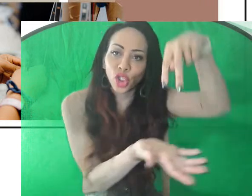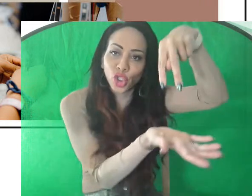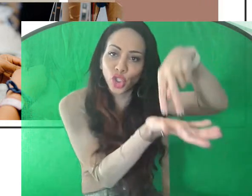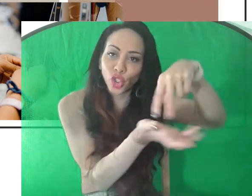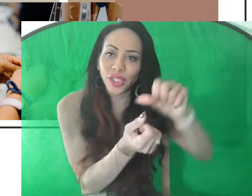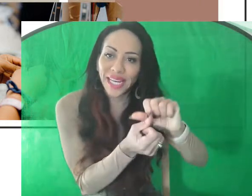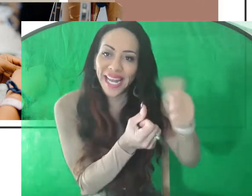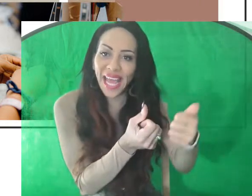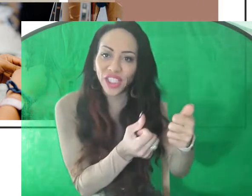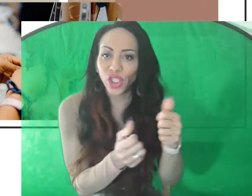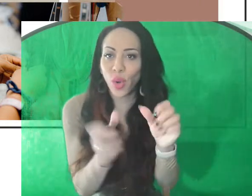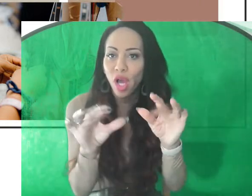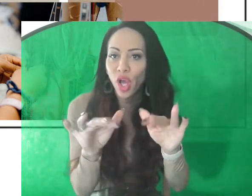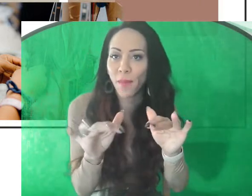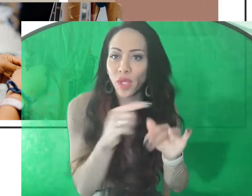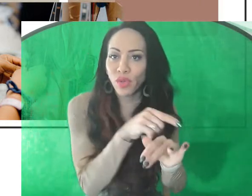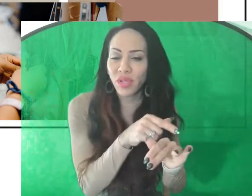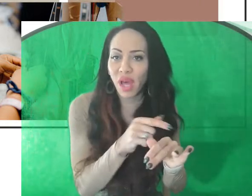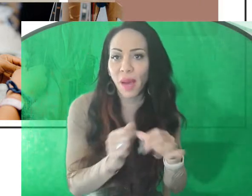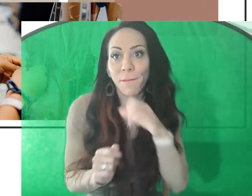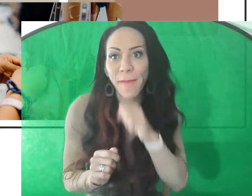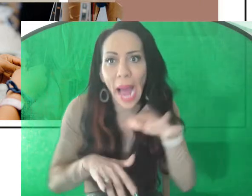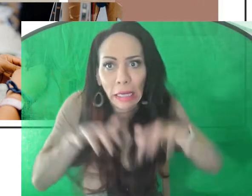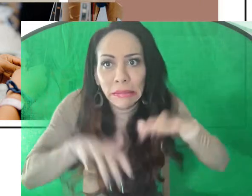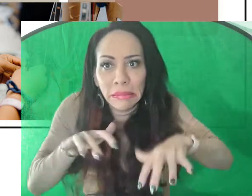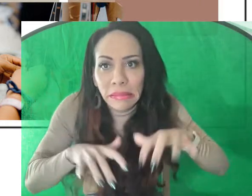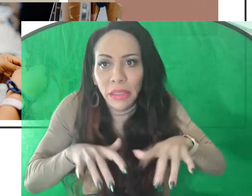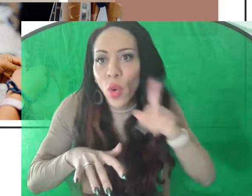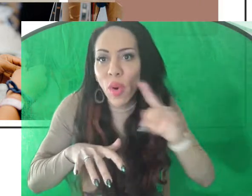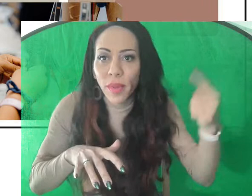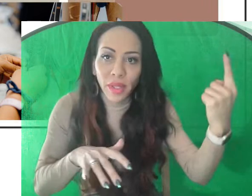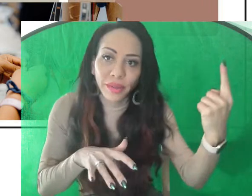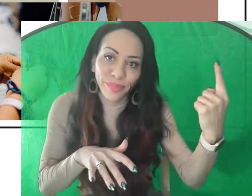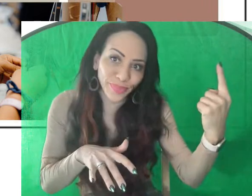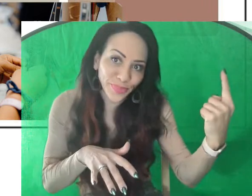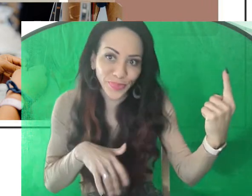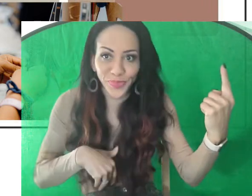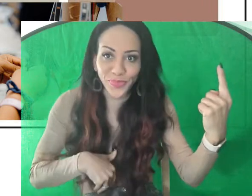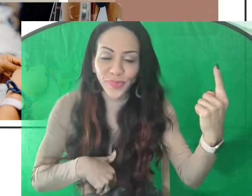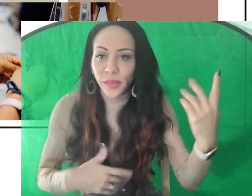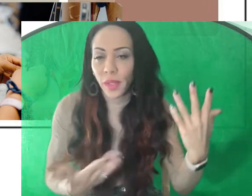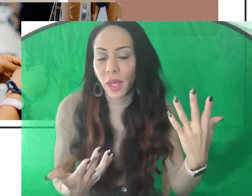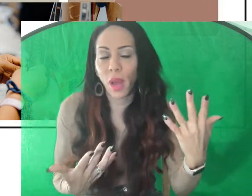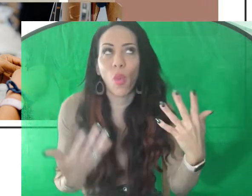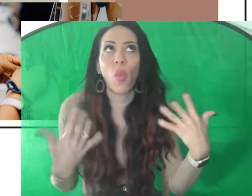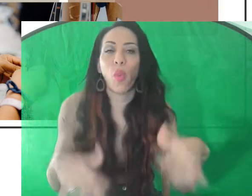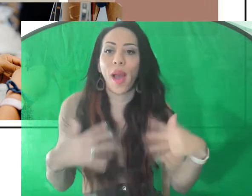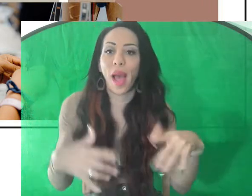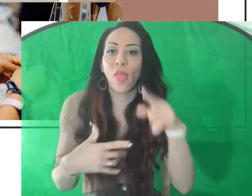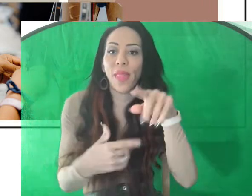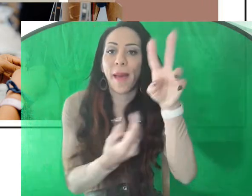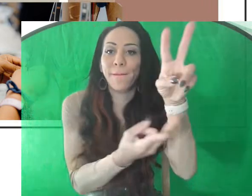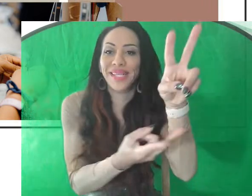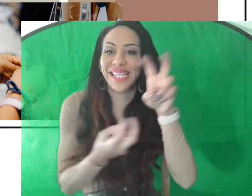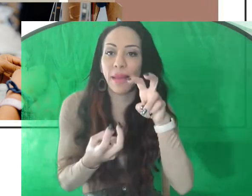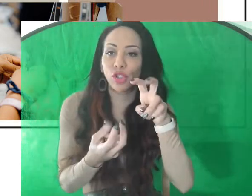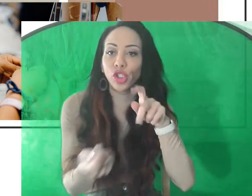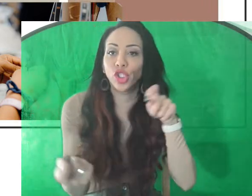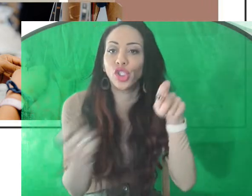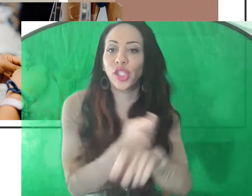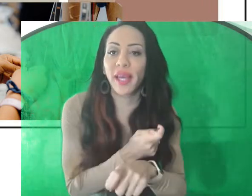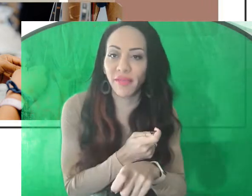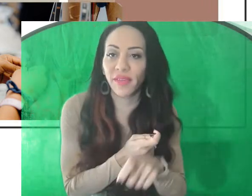pretty, yeah, it's pretty over the top. But what this led is that perception shift that this was for boys,